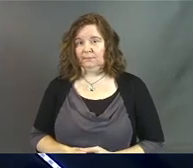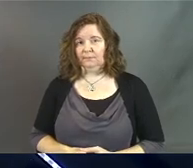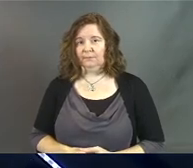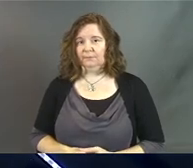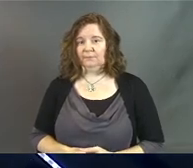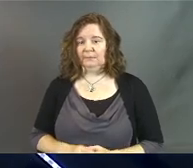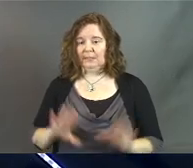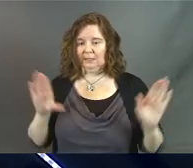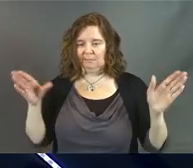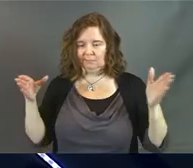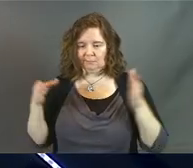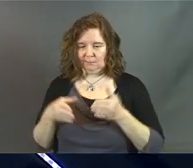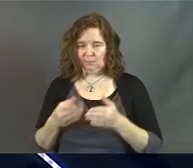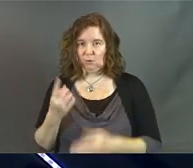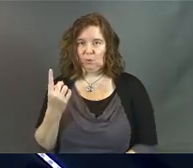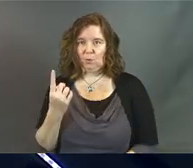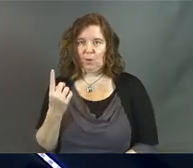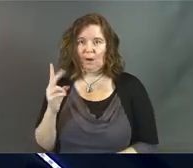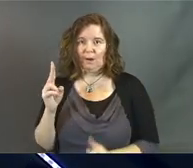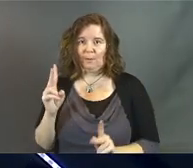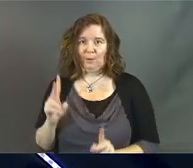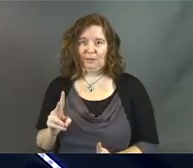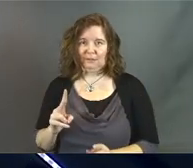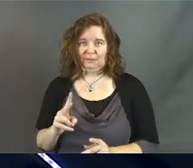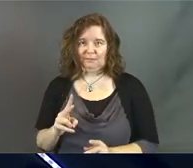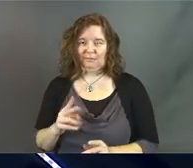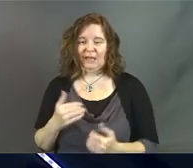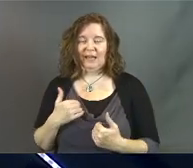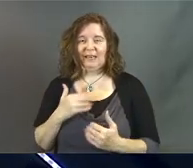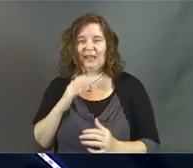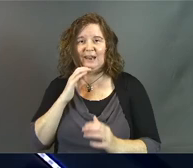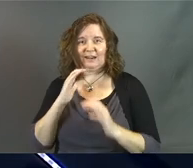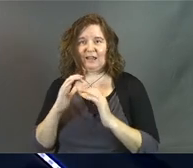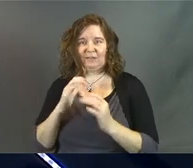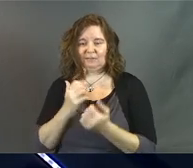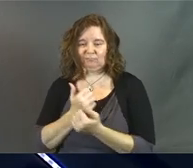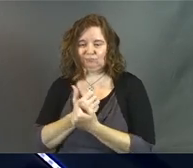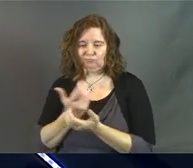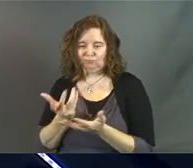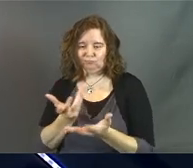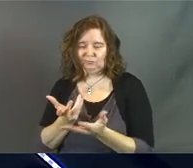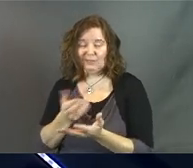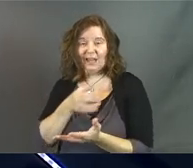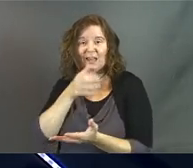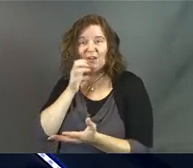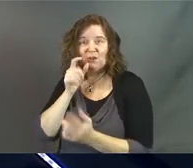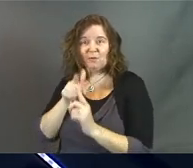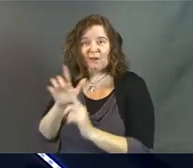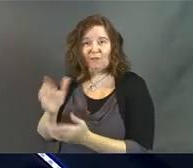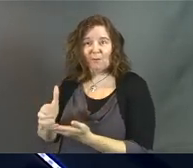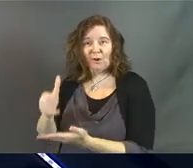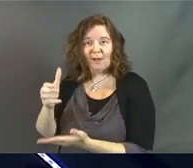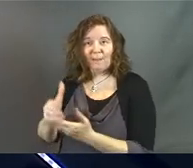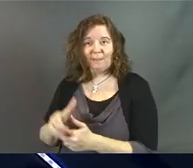He narrowed it all down to one person, and he had a conversation, and he drank from her cup.